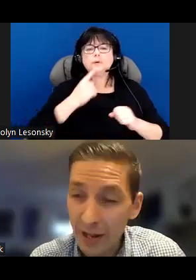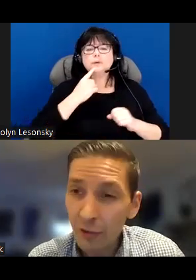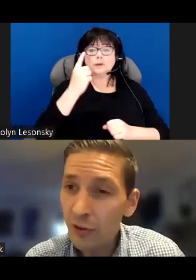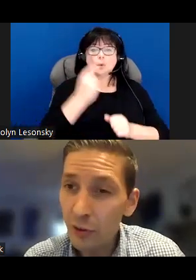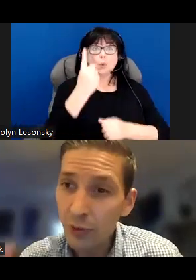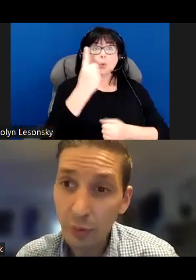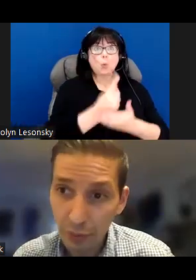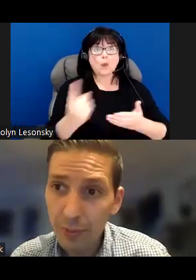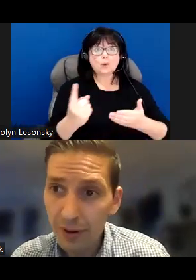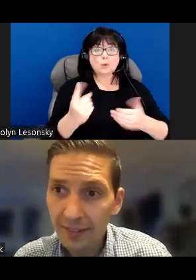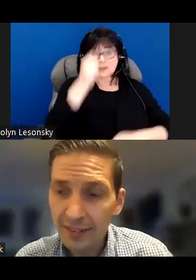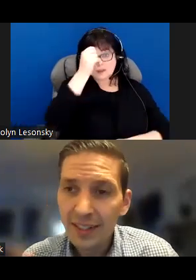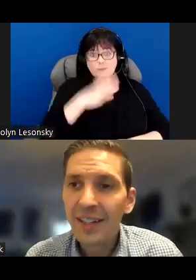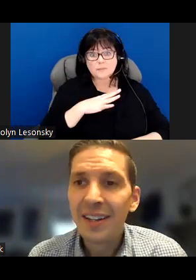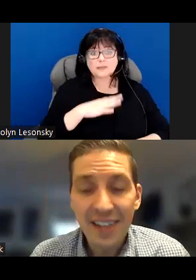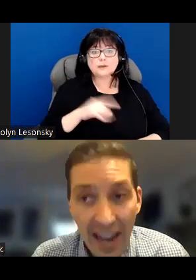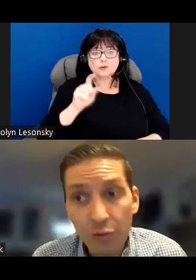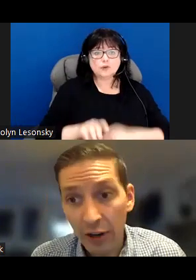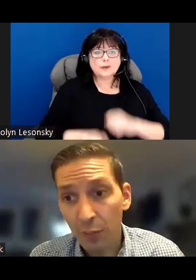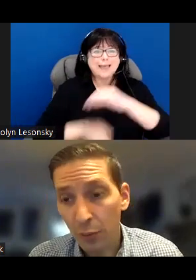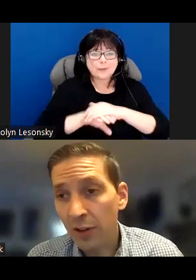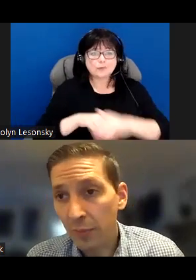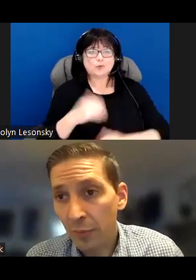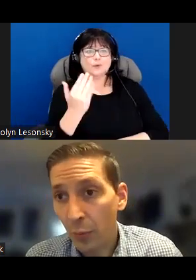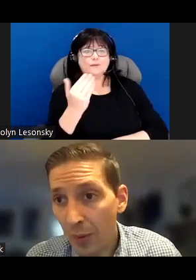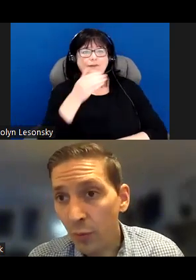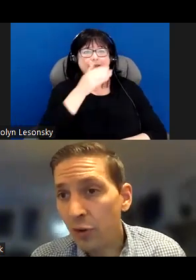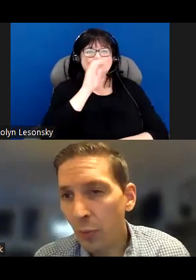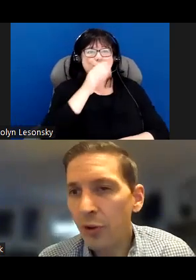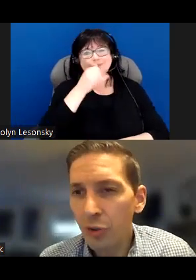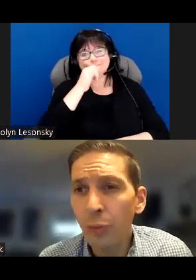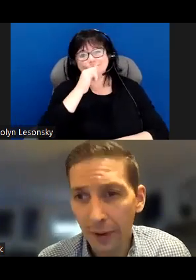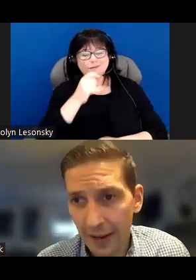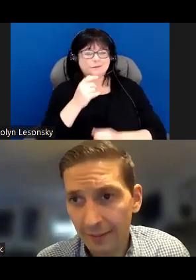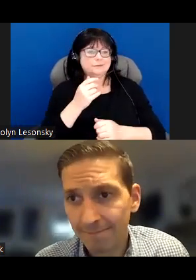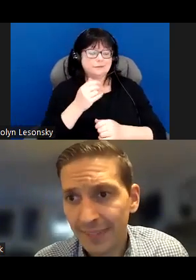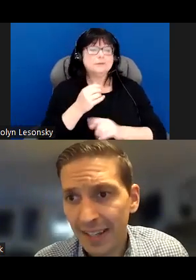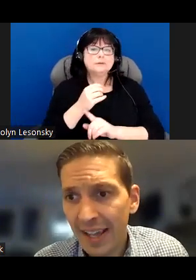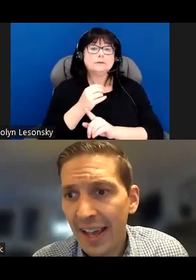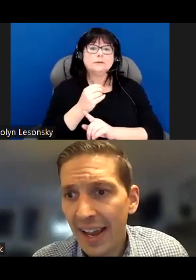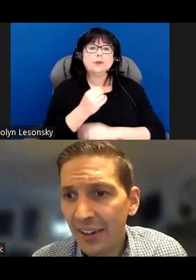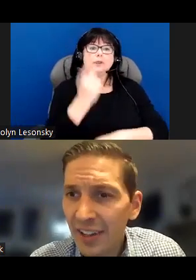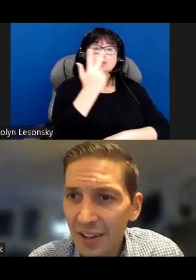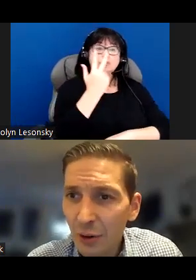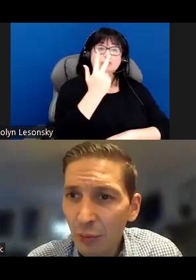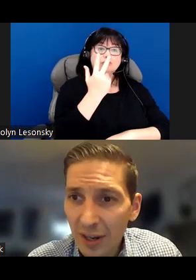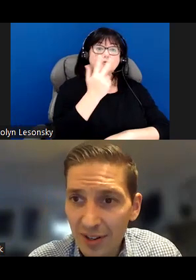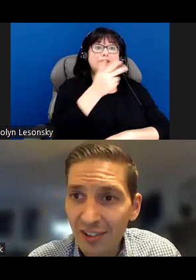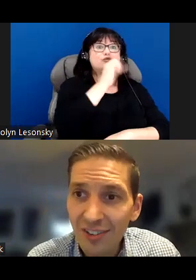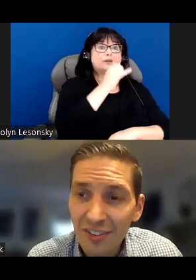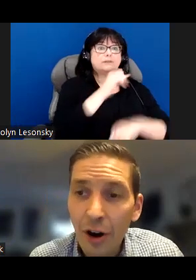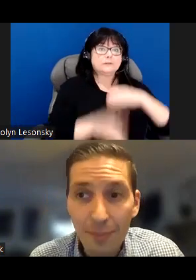or for men, sorry, with no more than 3 per day, 10 drinks per week for women with no more than 2 per day. And I'll tell you,